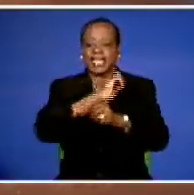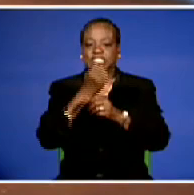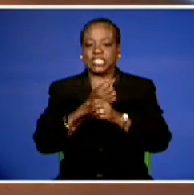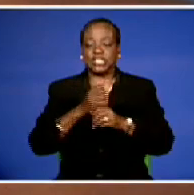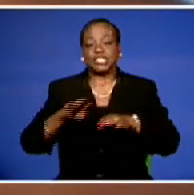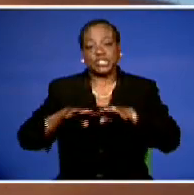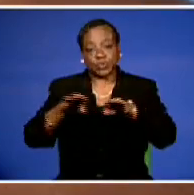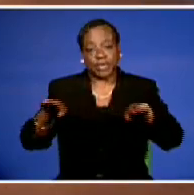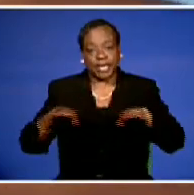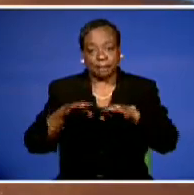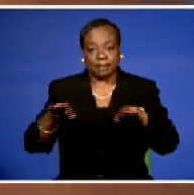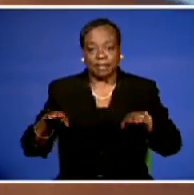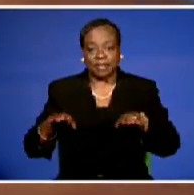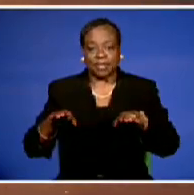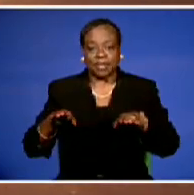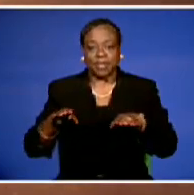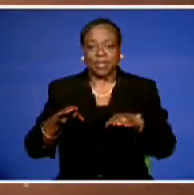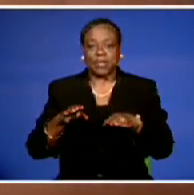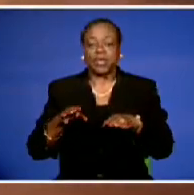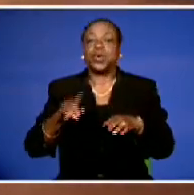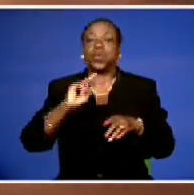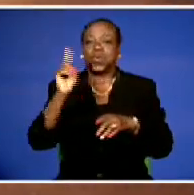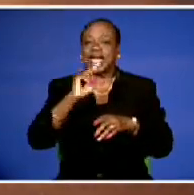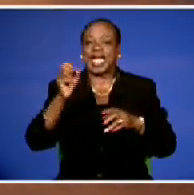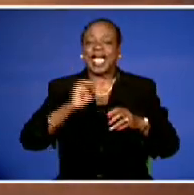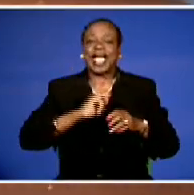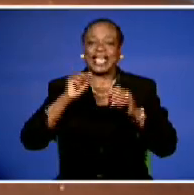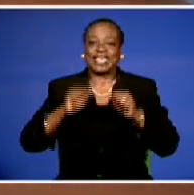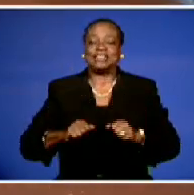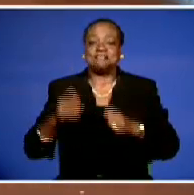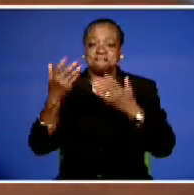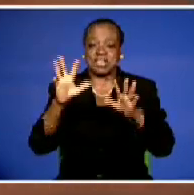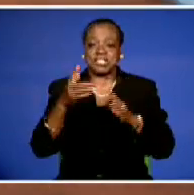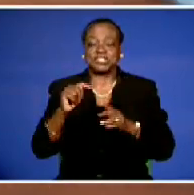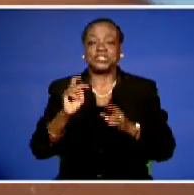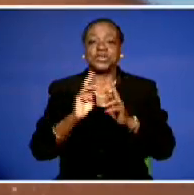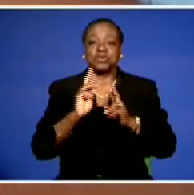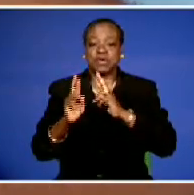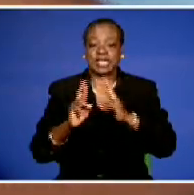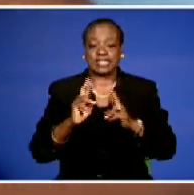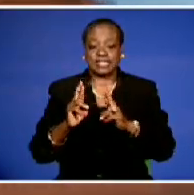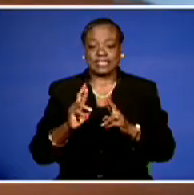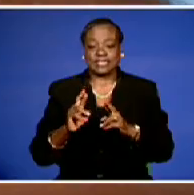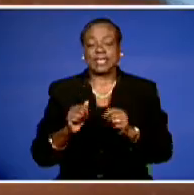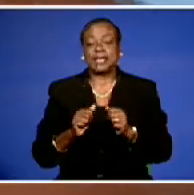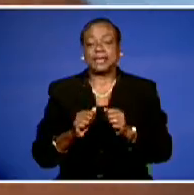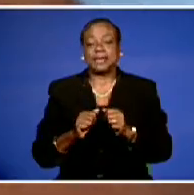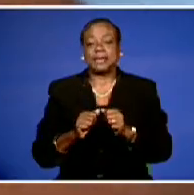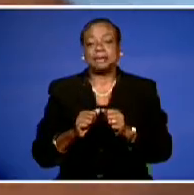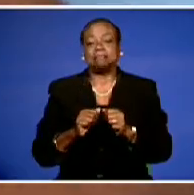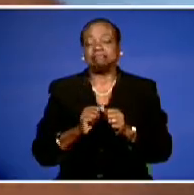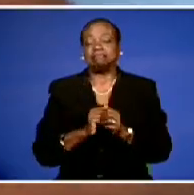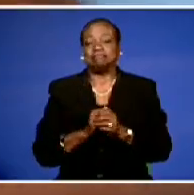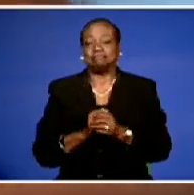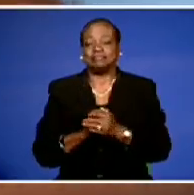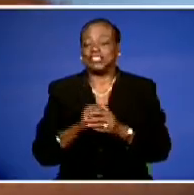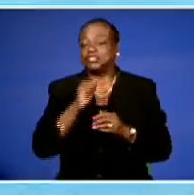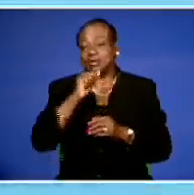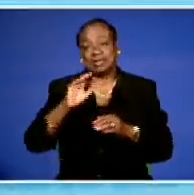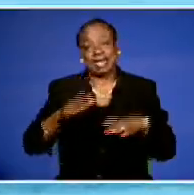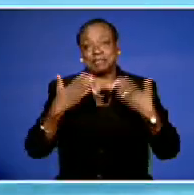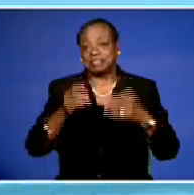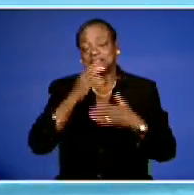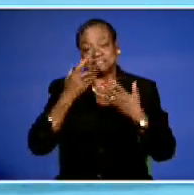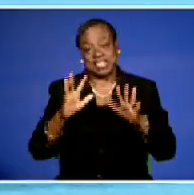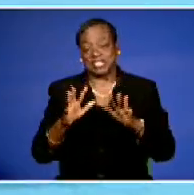to the point where I would need endurance to finish the race. So, I mean, I'm still upset about the half stroke at the end, but you know, you can't do anything about that, but move on.